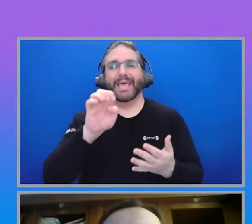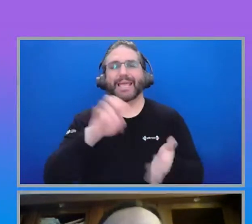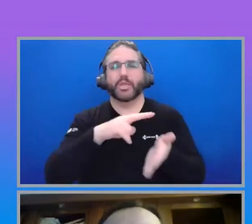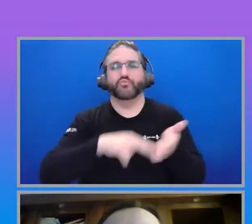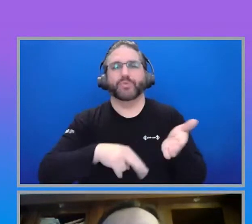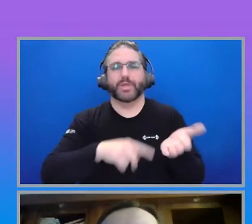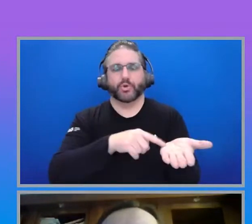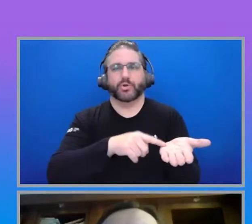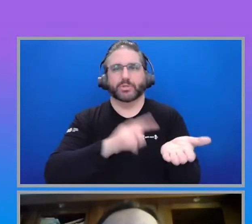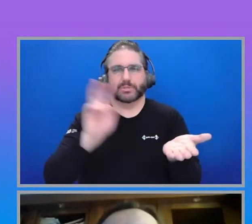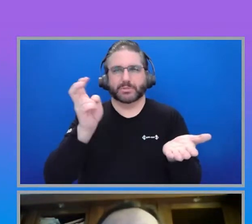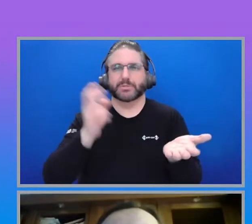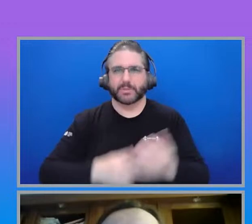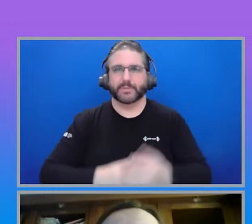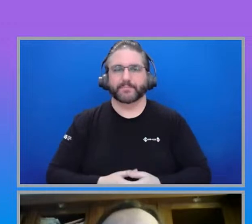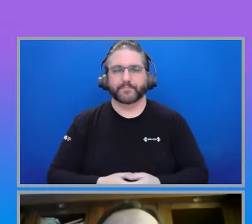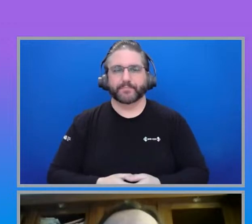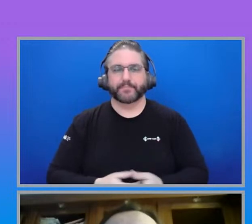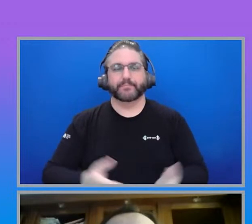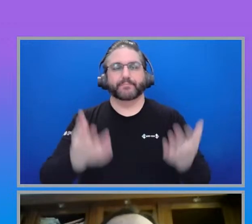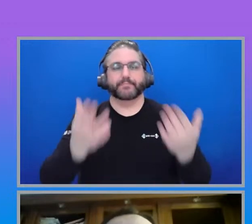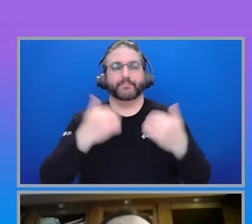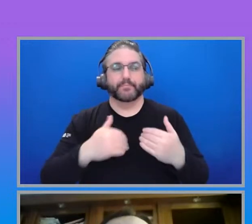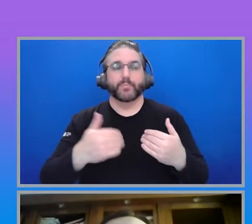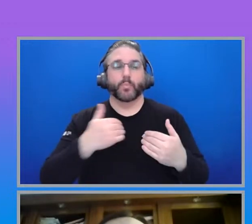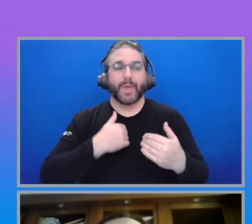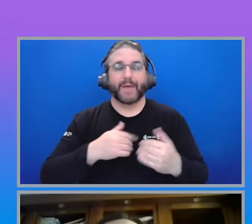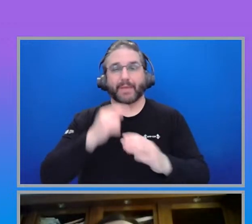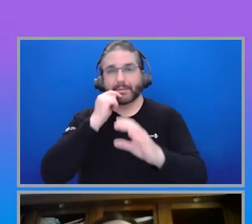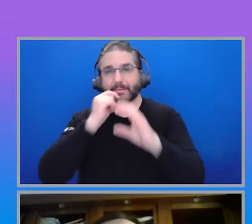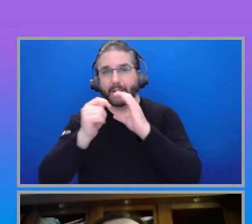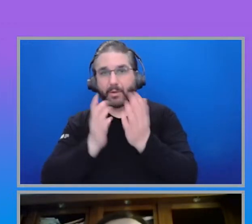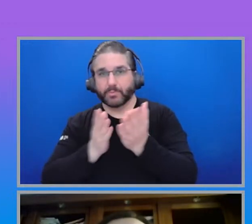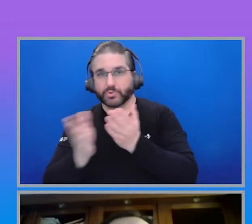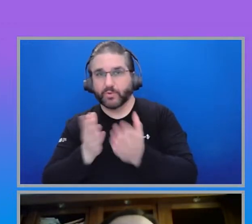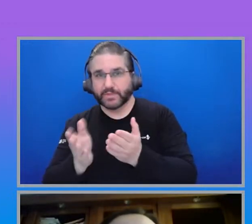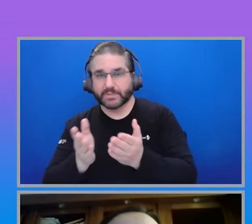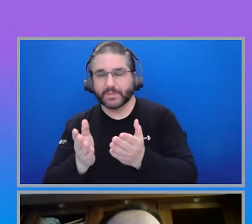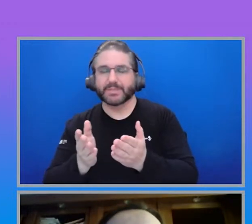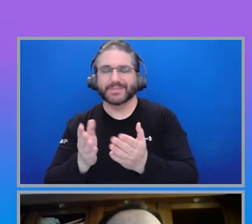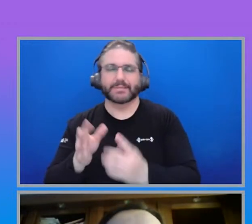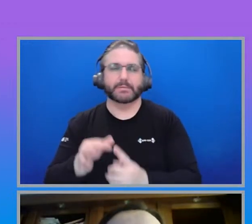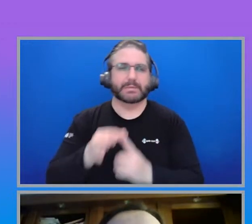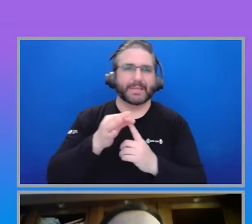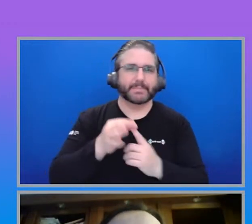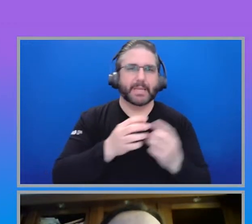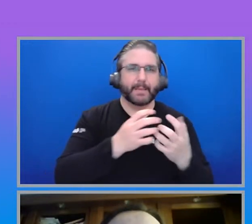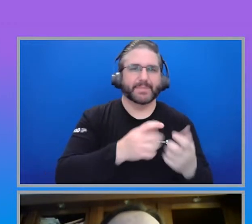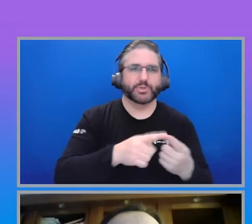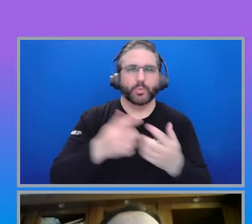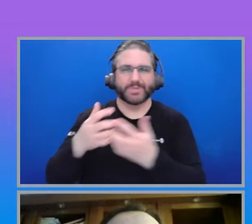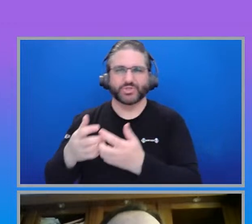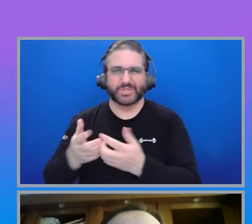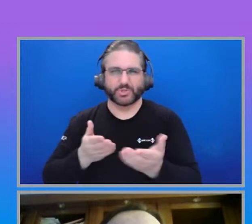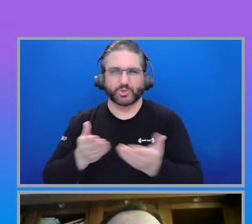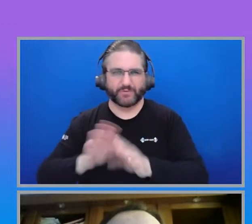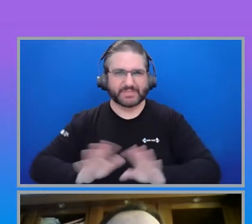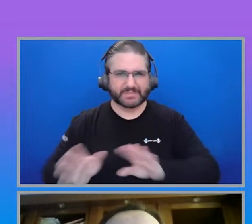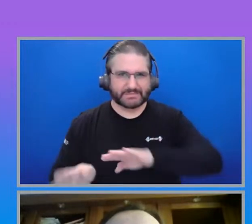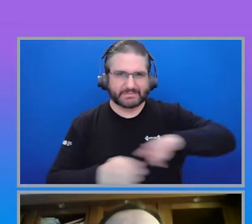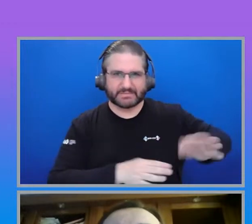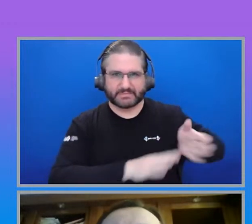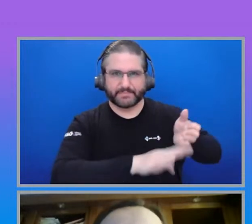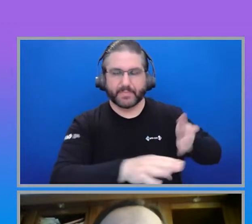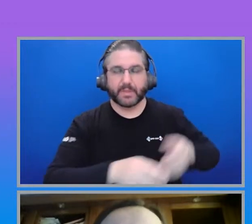to services, we have telecom services, with the exception of machine-to-machine services. We